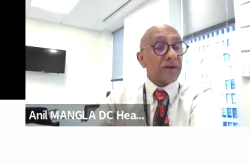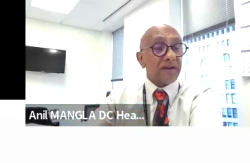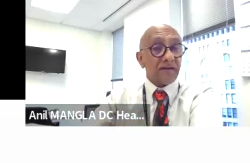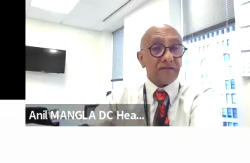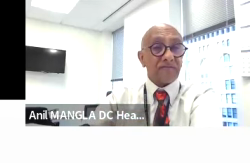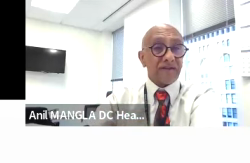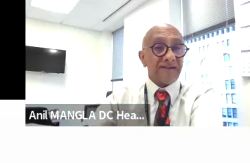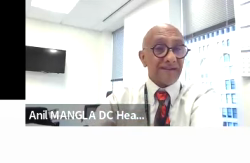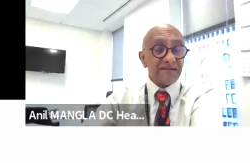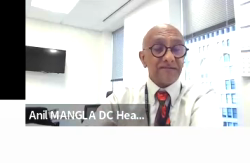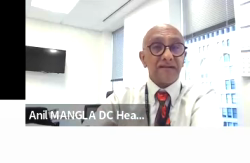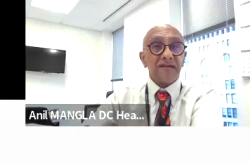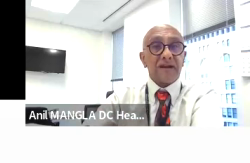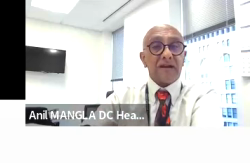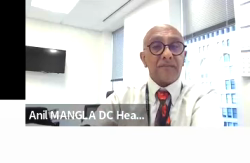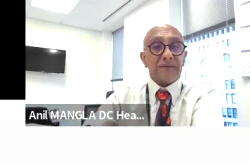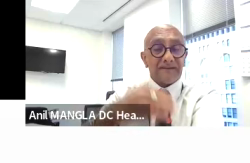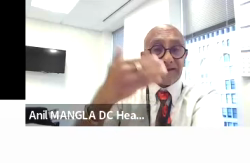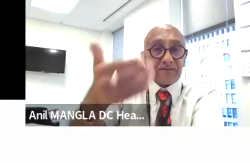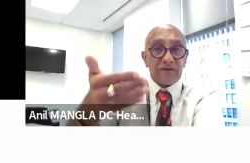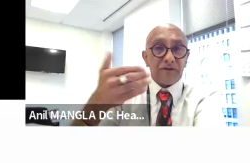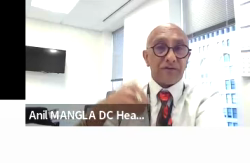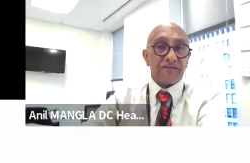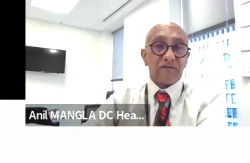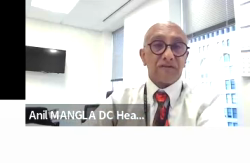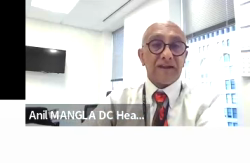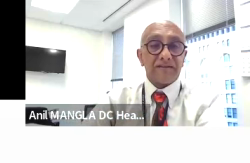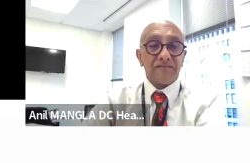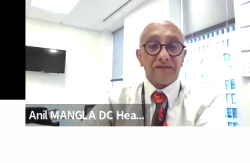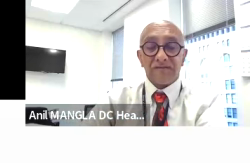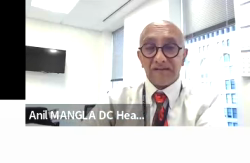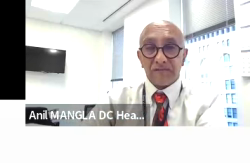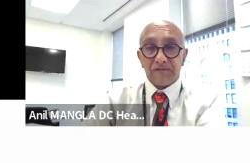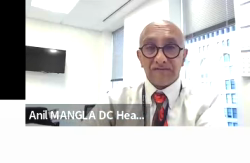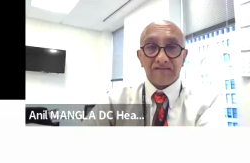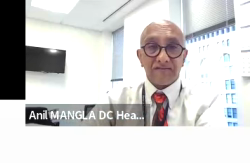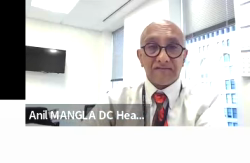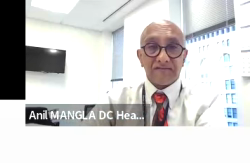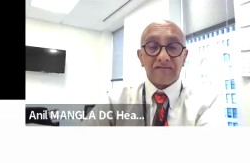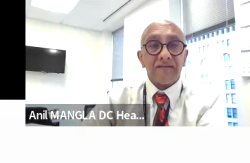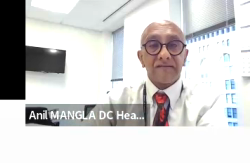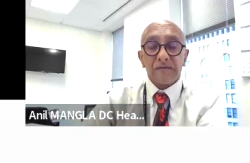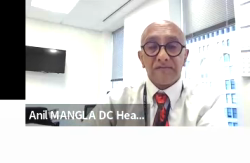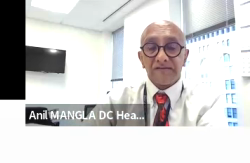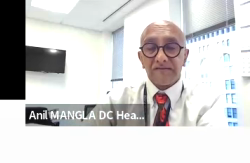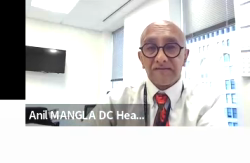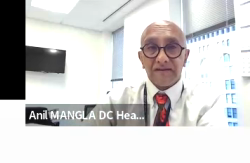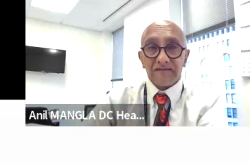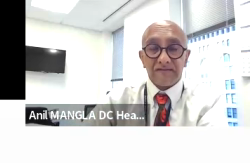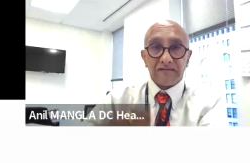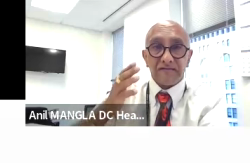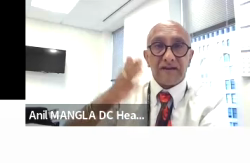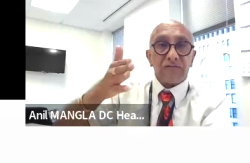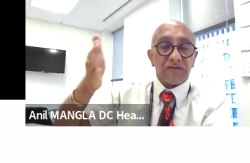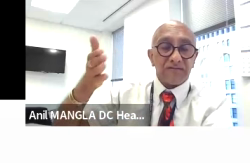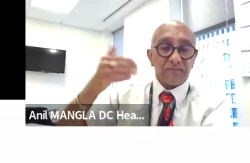how common RSV is. But again, this could get very serious in certain circumstances